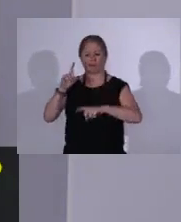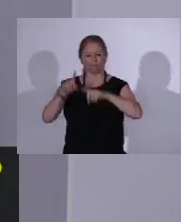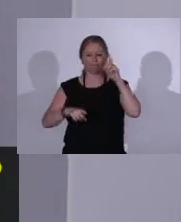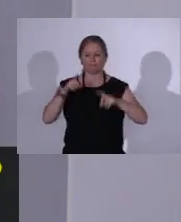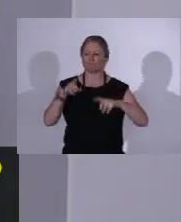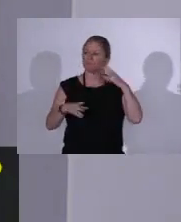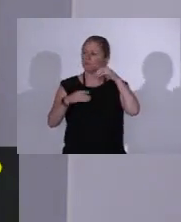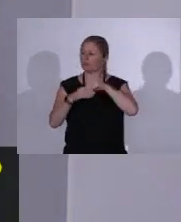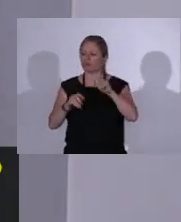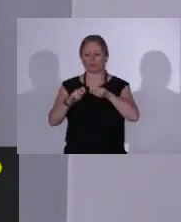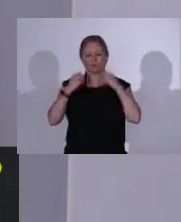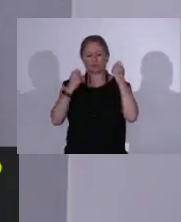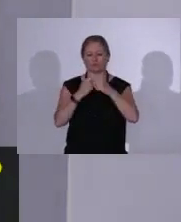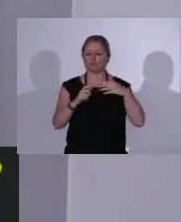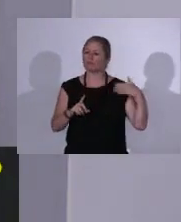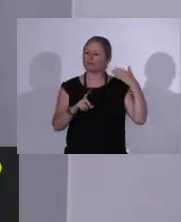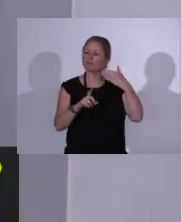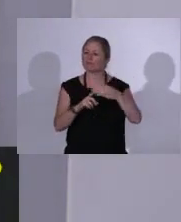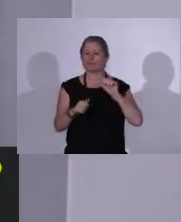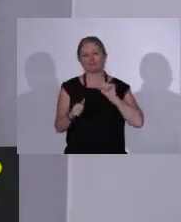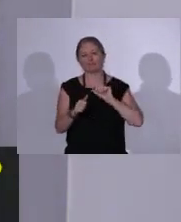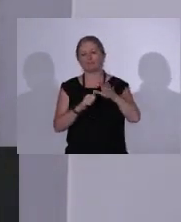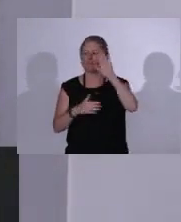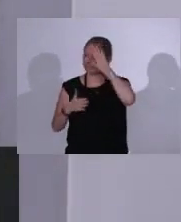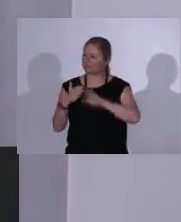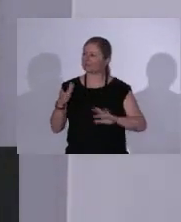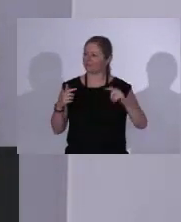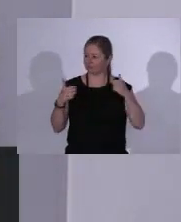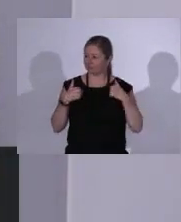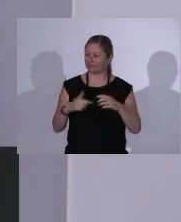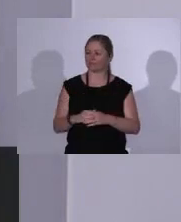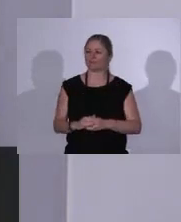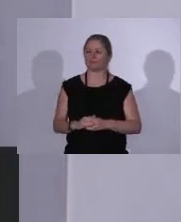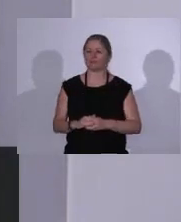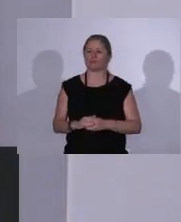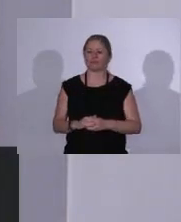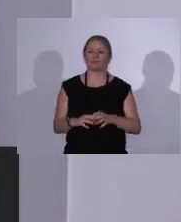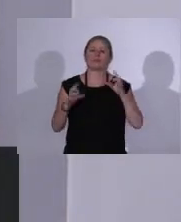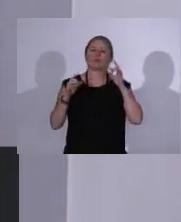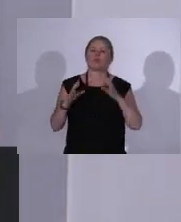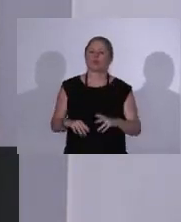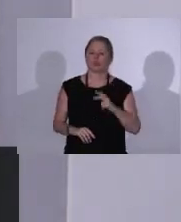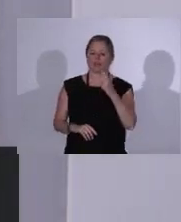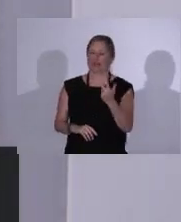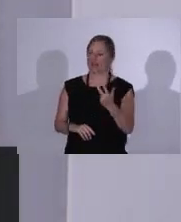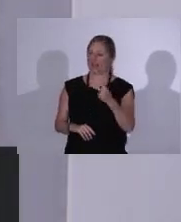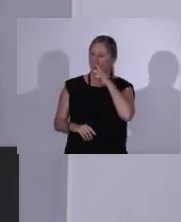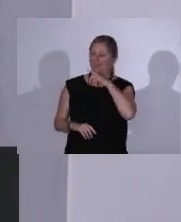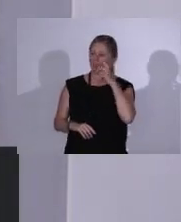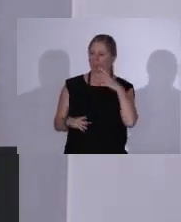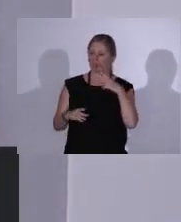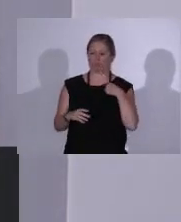And it's been a great experience so far. So we started with eight people, myself included, back